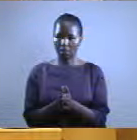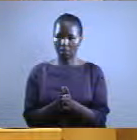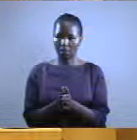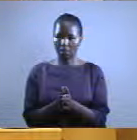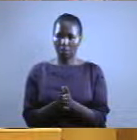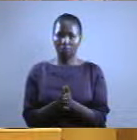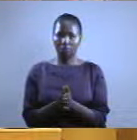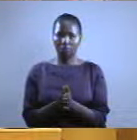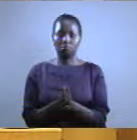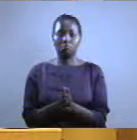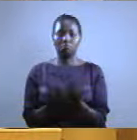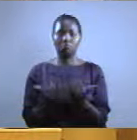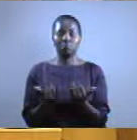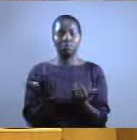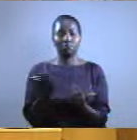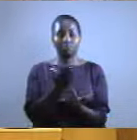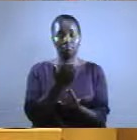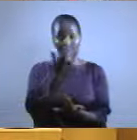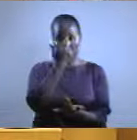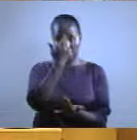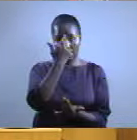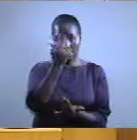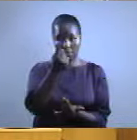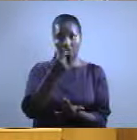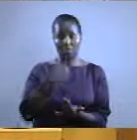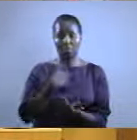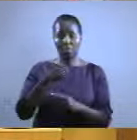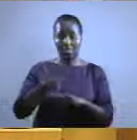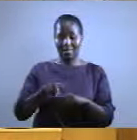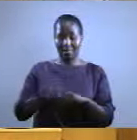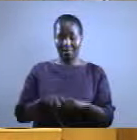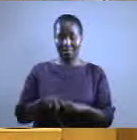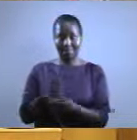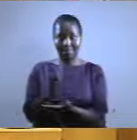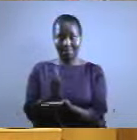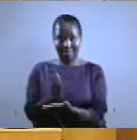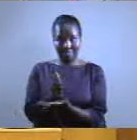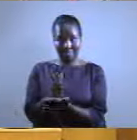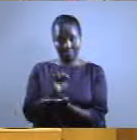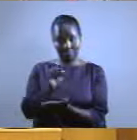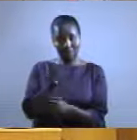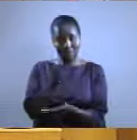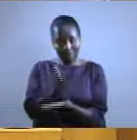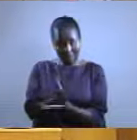I would like to remind members that they may only vote from their allocated seats.